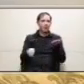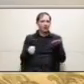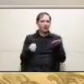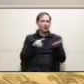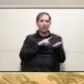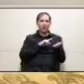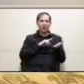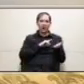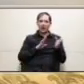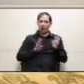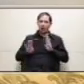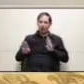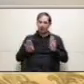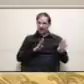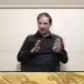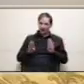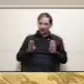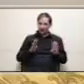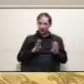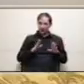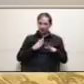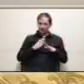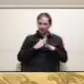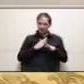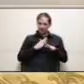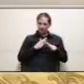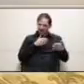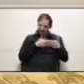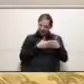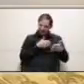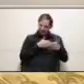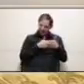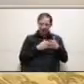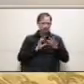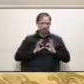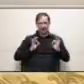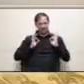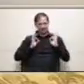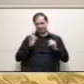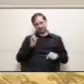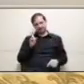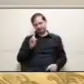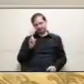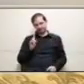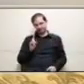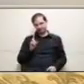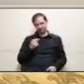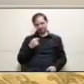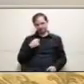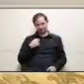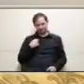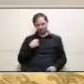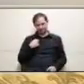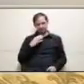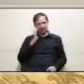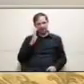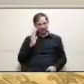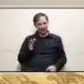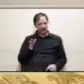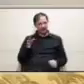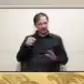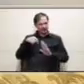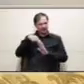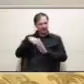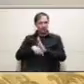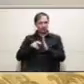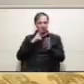conduct of the resistance by the mayor, by the way. So I'm more than willing to give you a detailed report because I'm trying